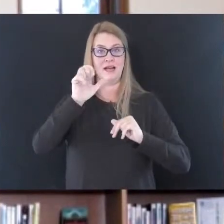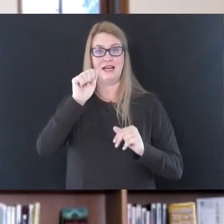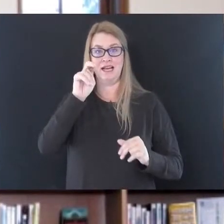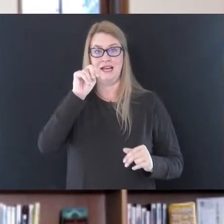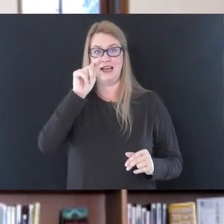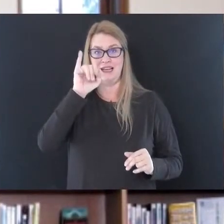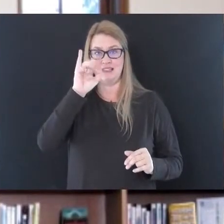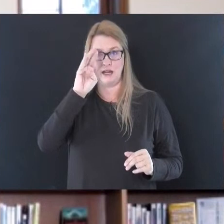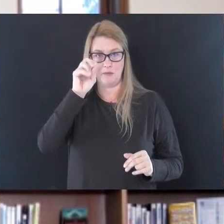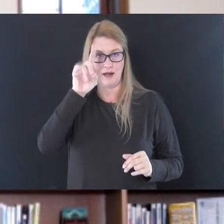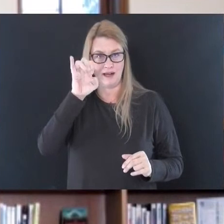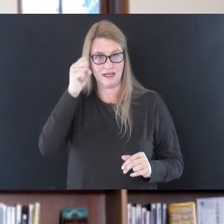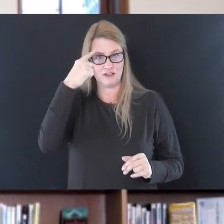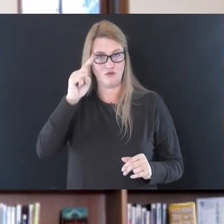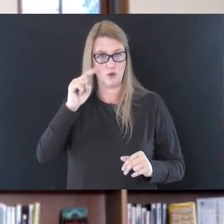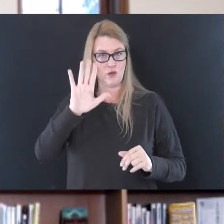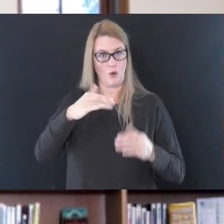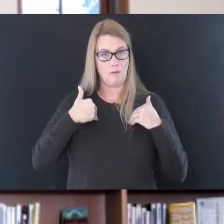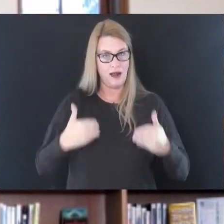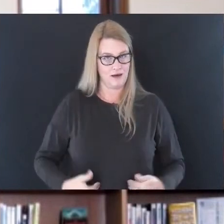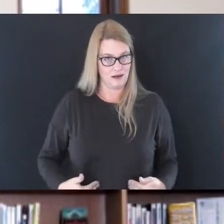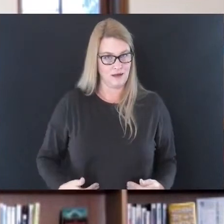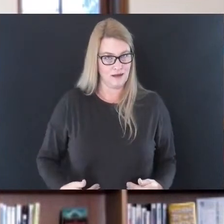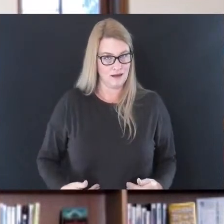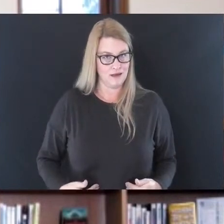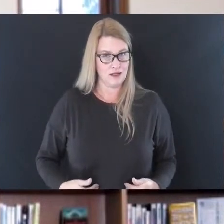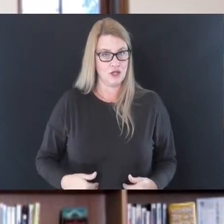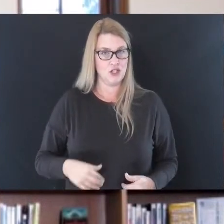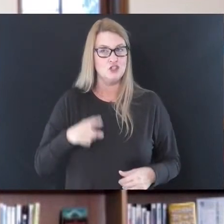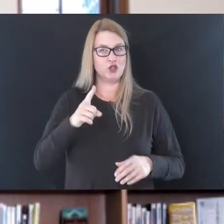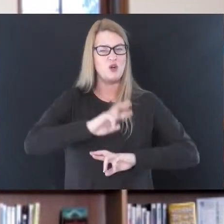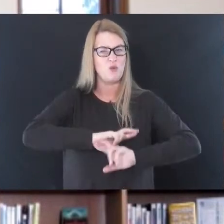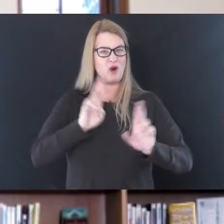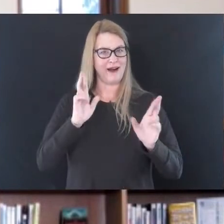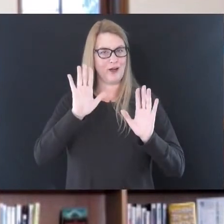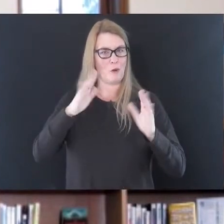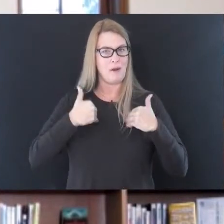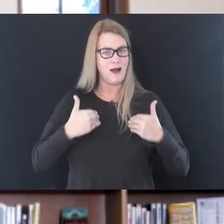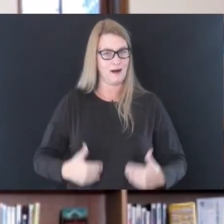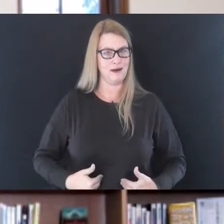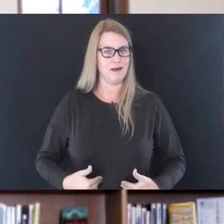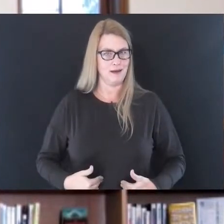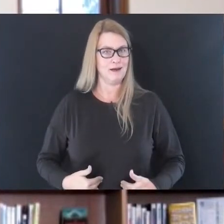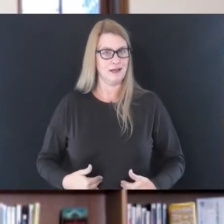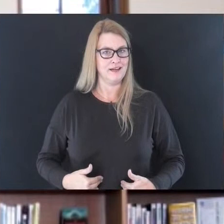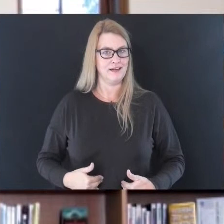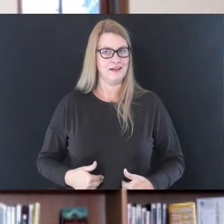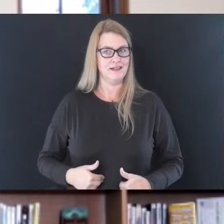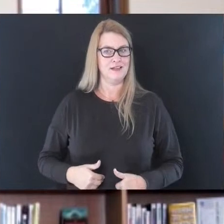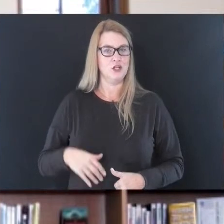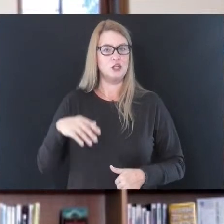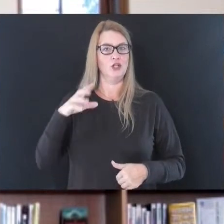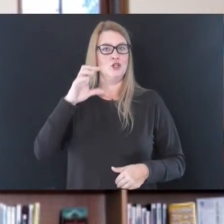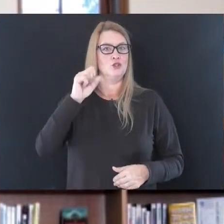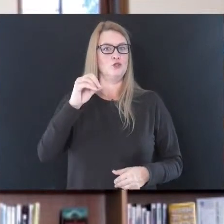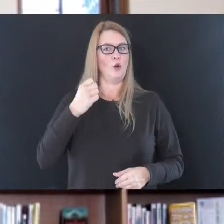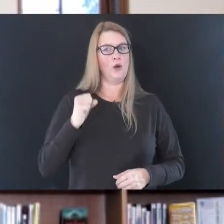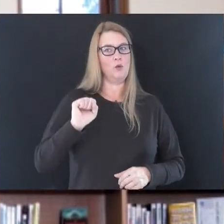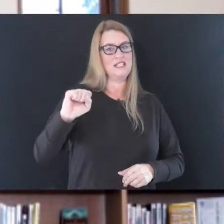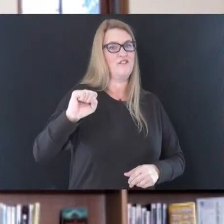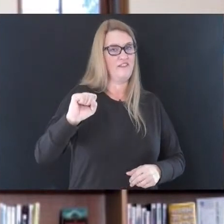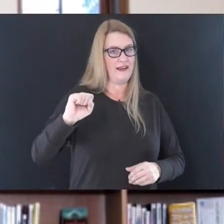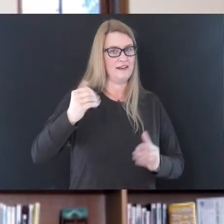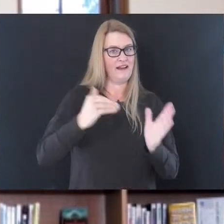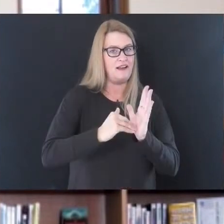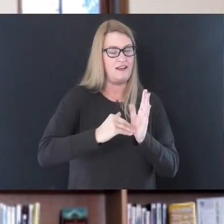come across COVID-19. So you're prepping your body, you're priming your body so you come across COVID-19. We